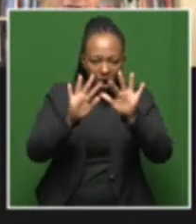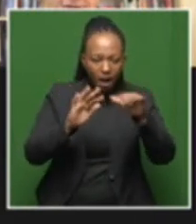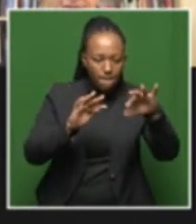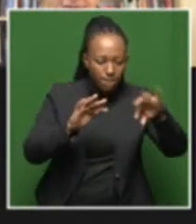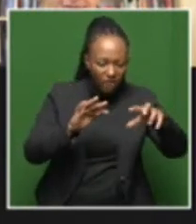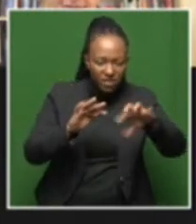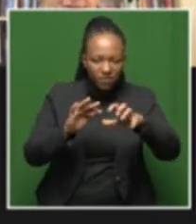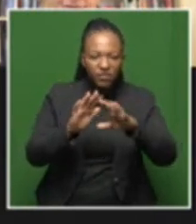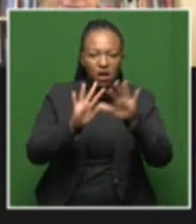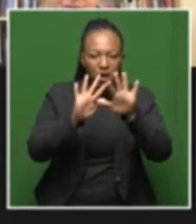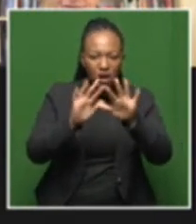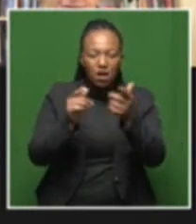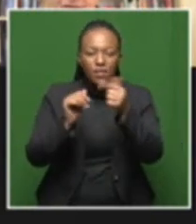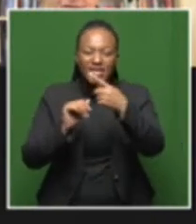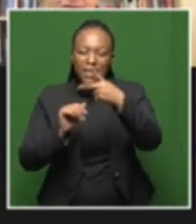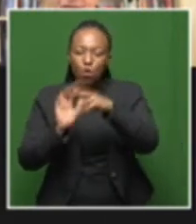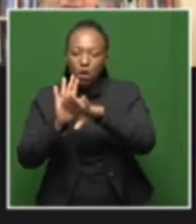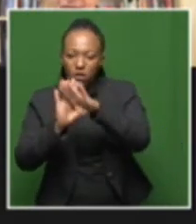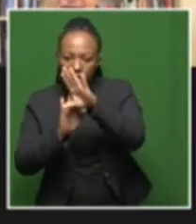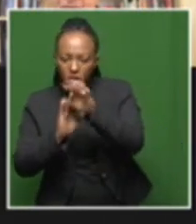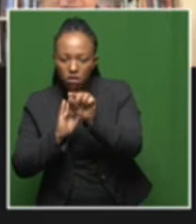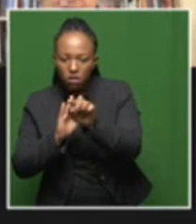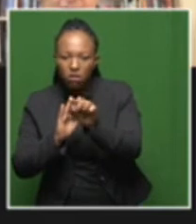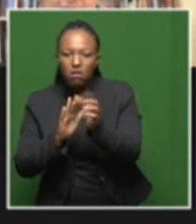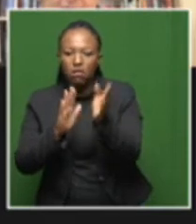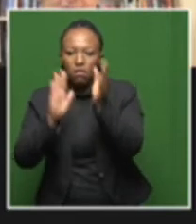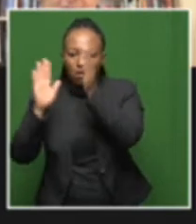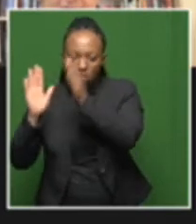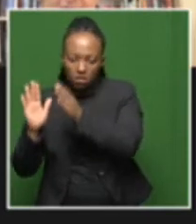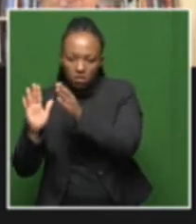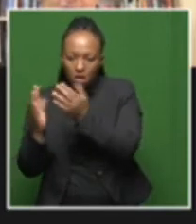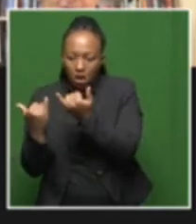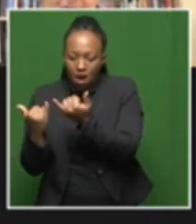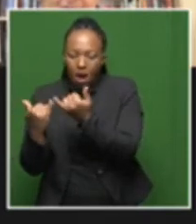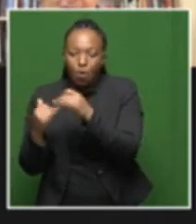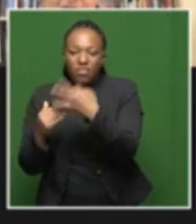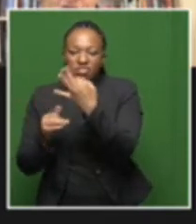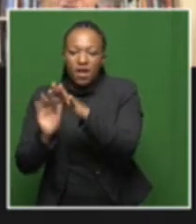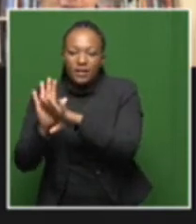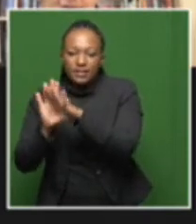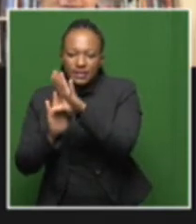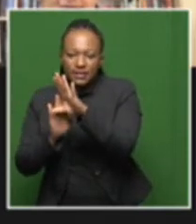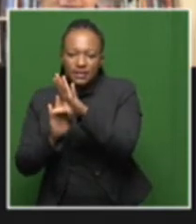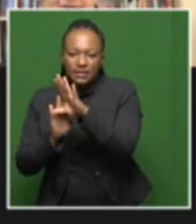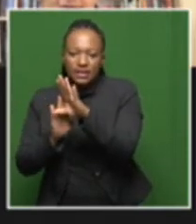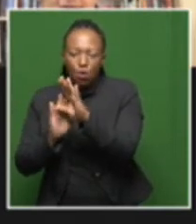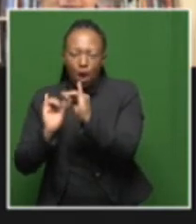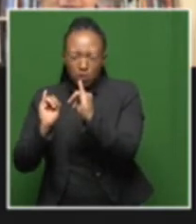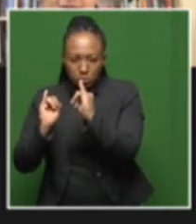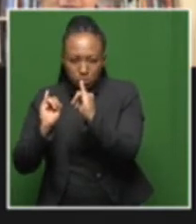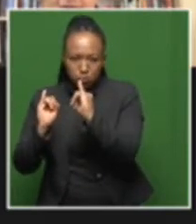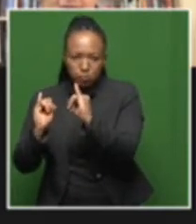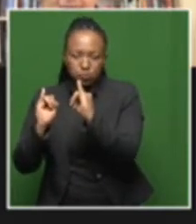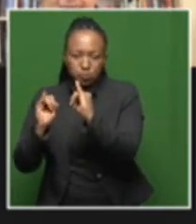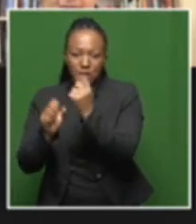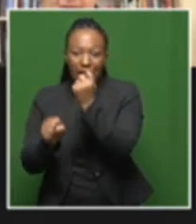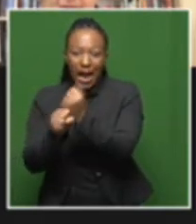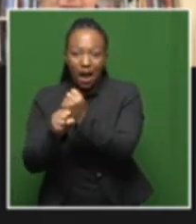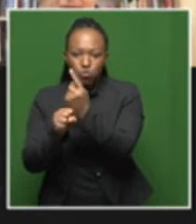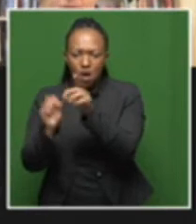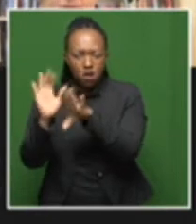colors. Here's the second wave. And as you are aware, the third wave has been extremely severe in